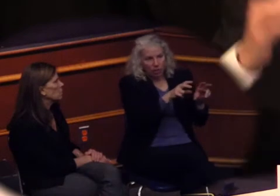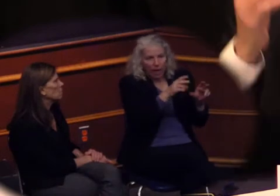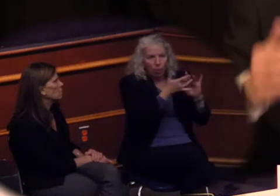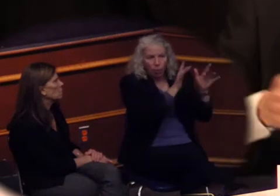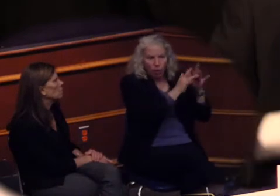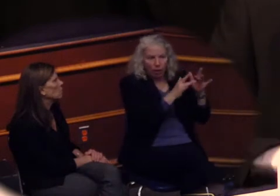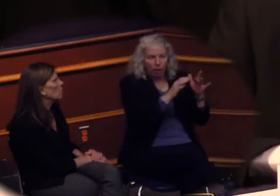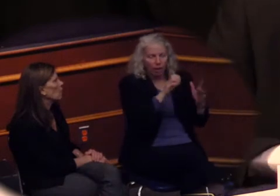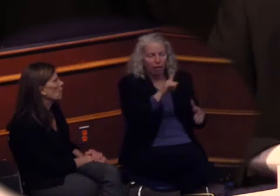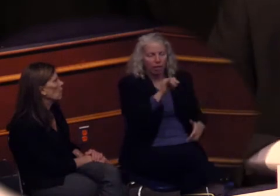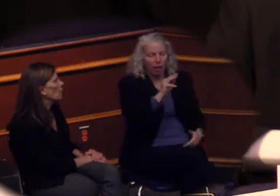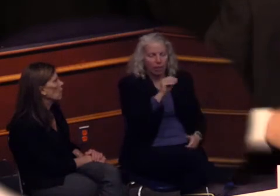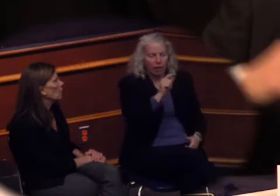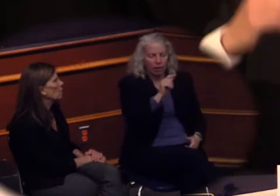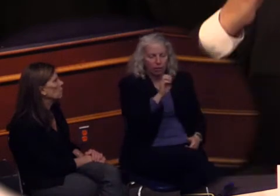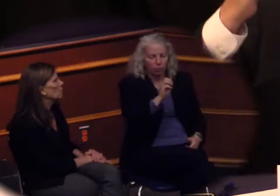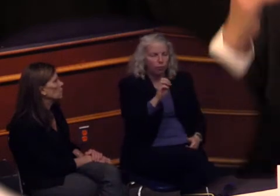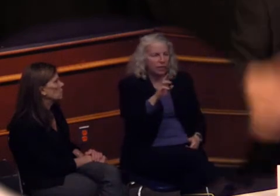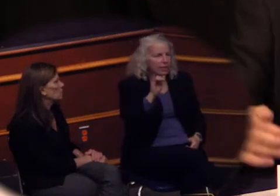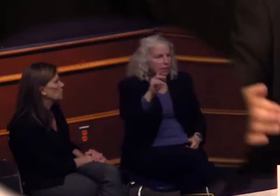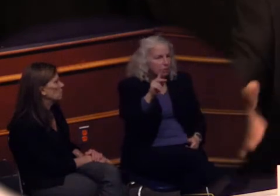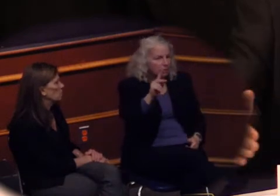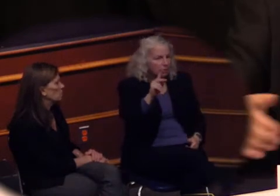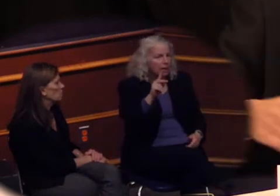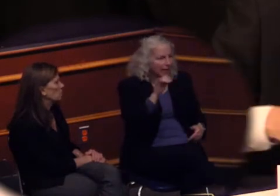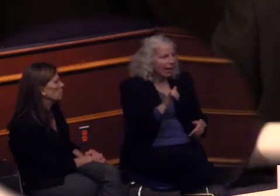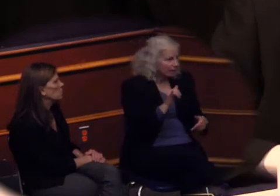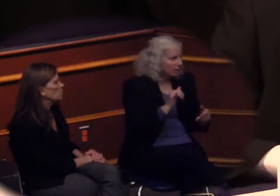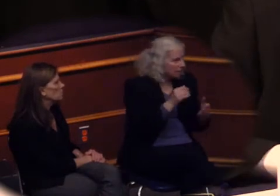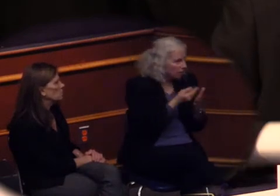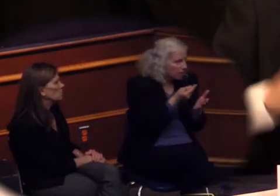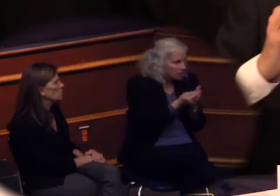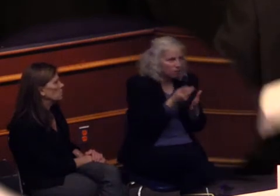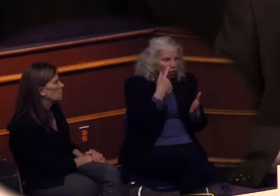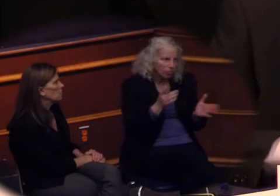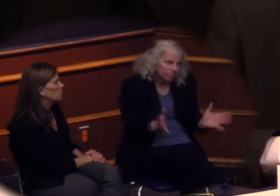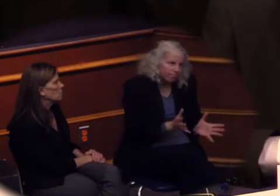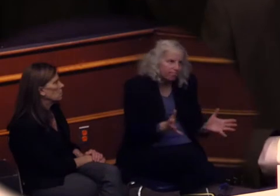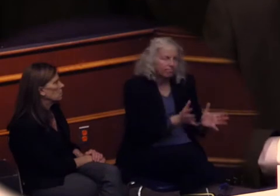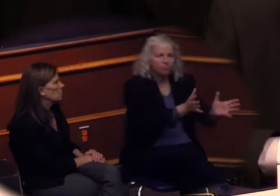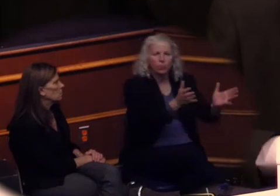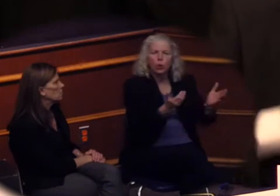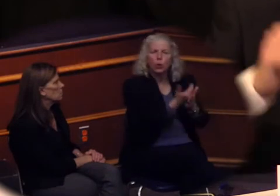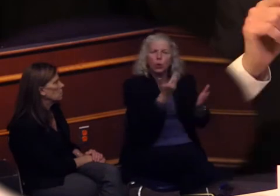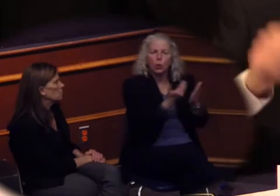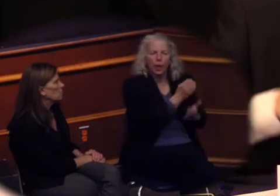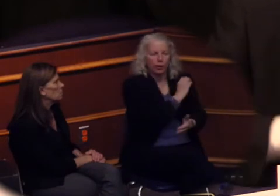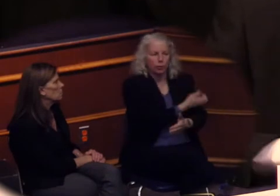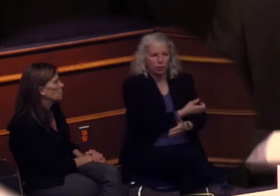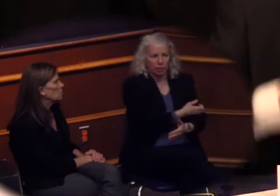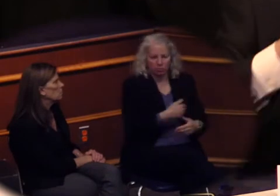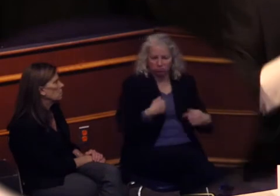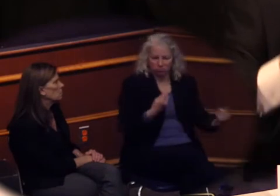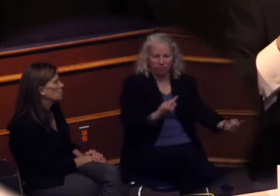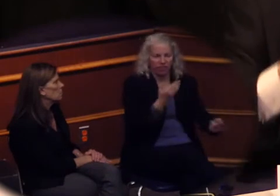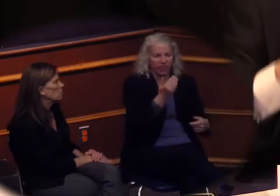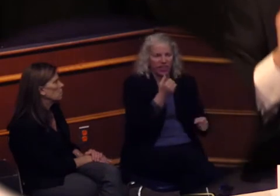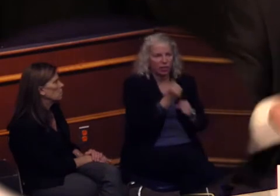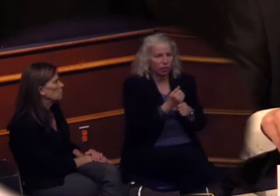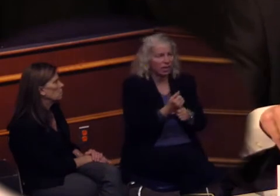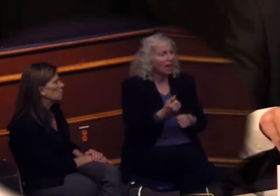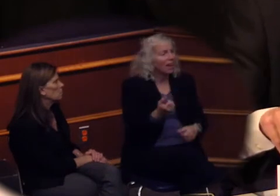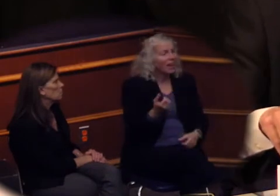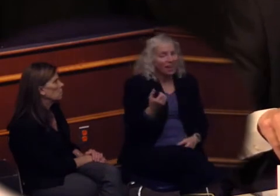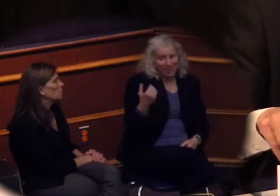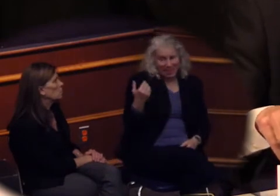which is an alliance of pension funds that has been pushing to move us to renewable energy for the last 15 years. Last time they met, $22